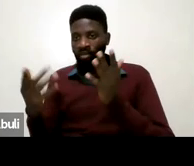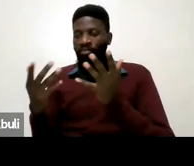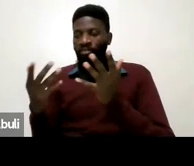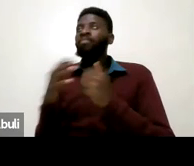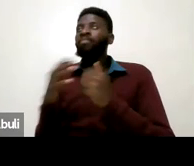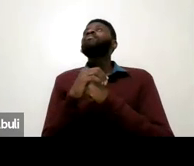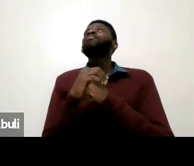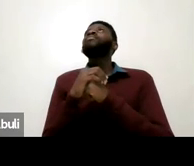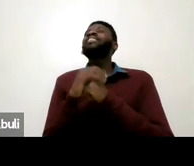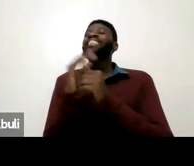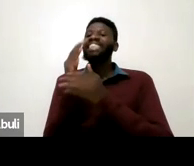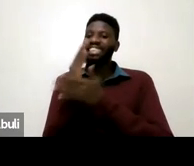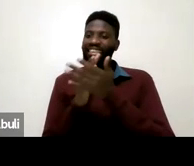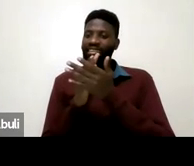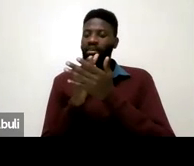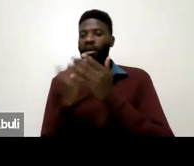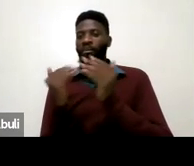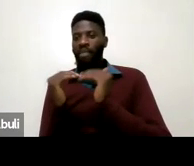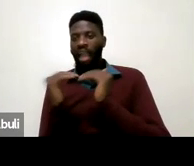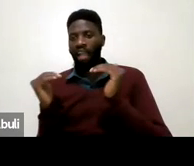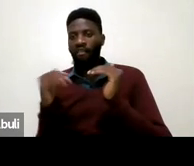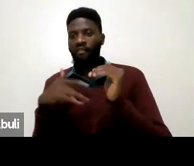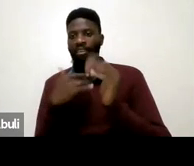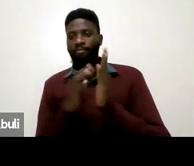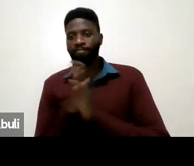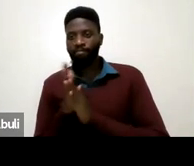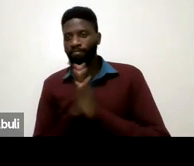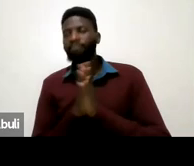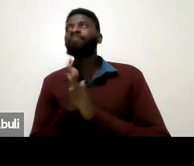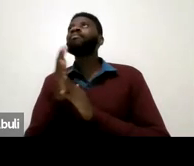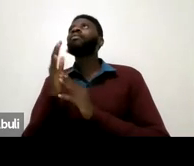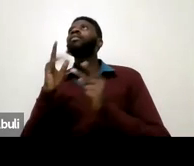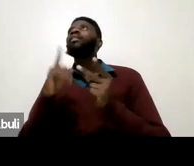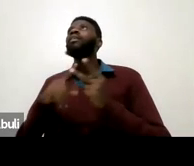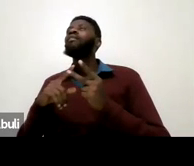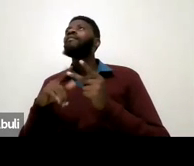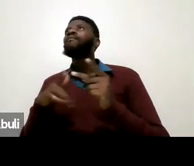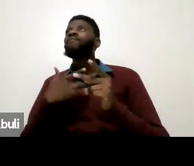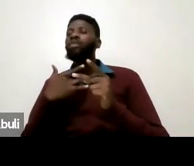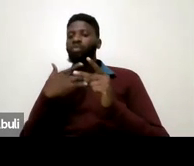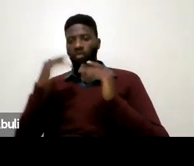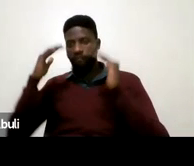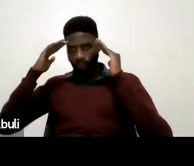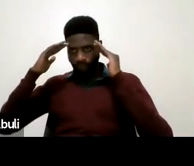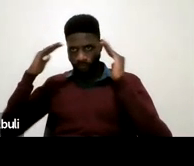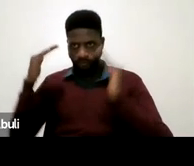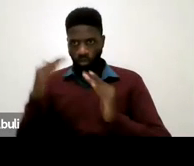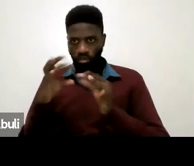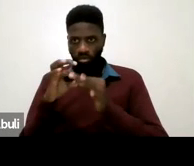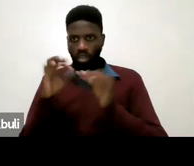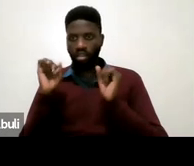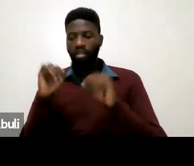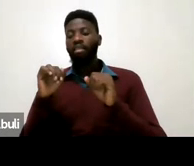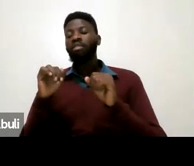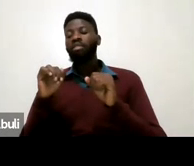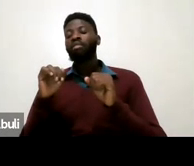some level of interest, some level of commitment, and some level of excitement, without which you may not have a goal. So